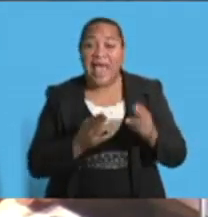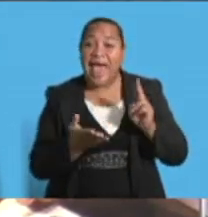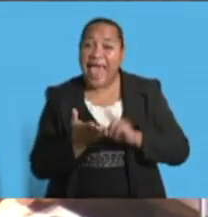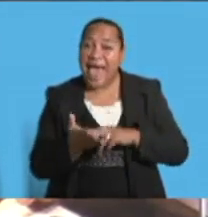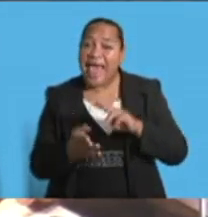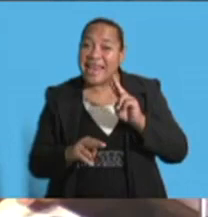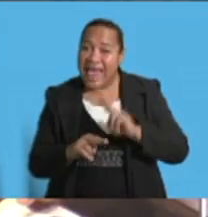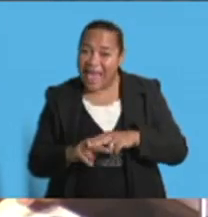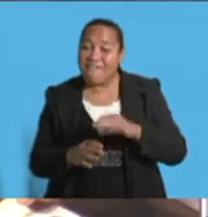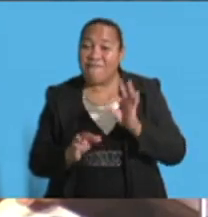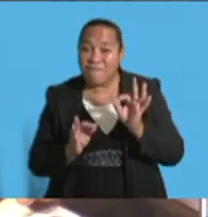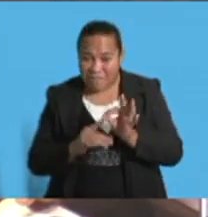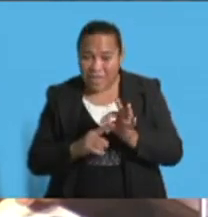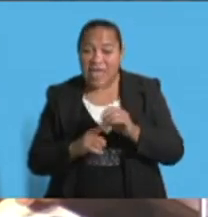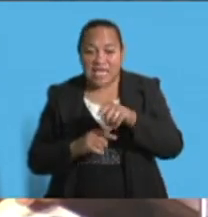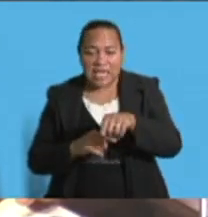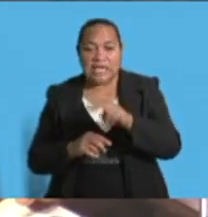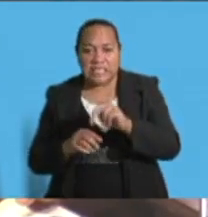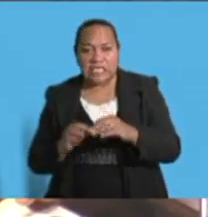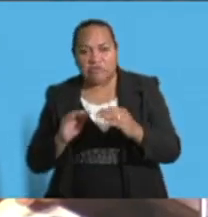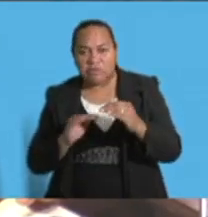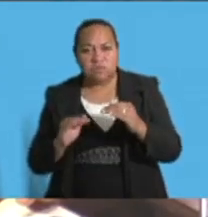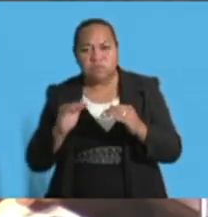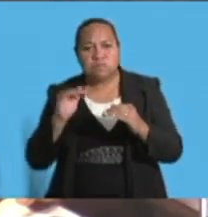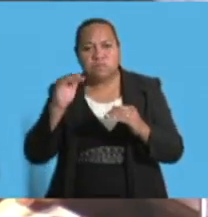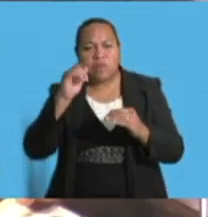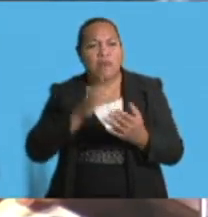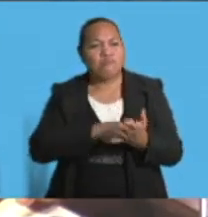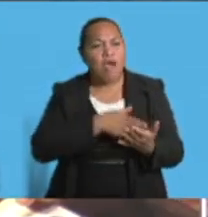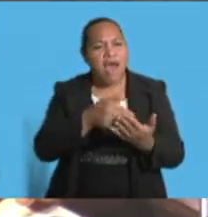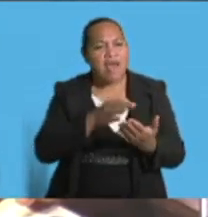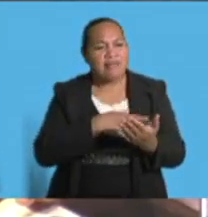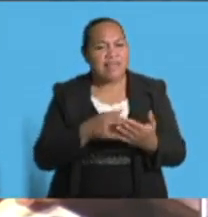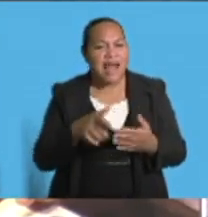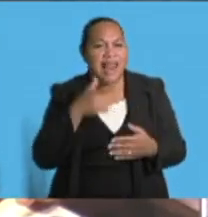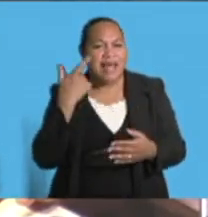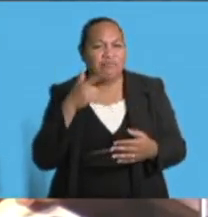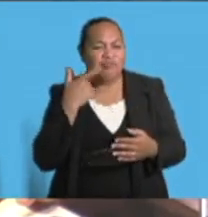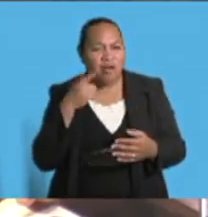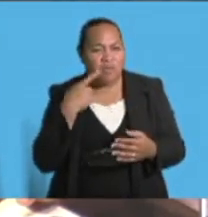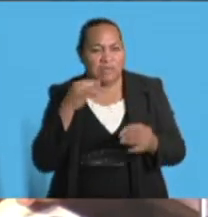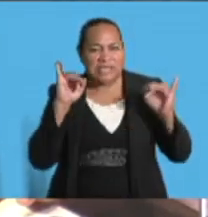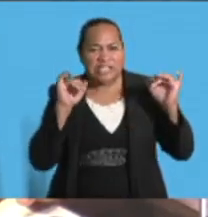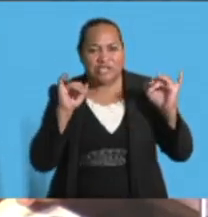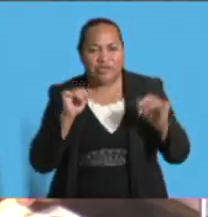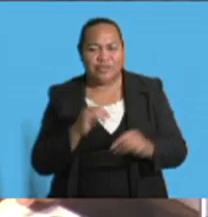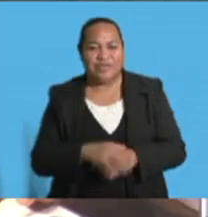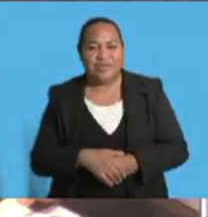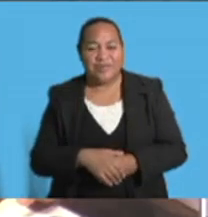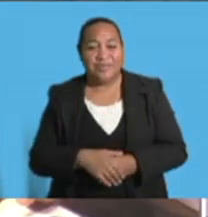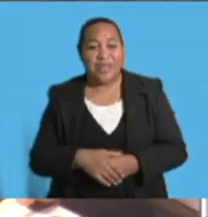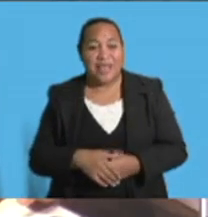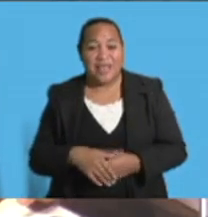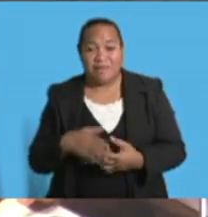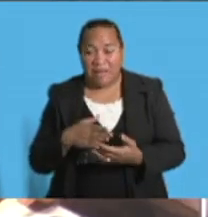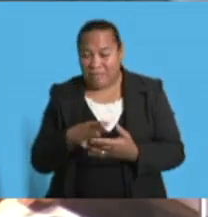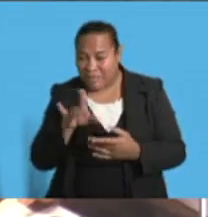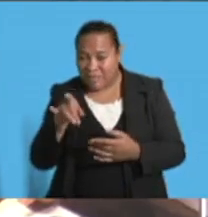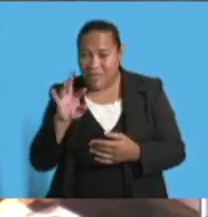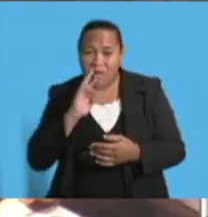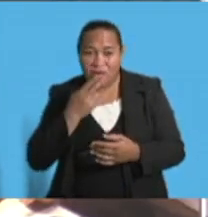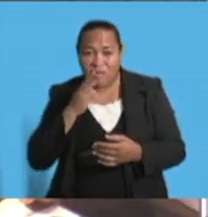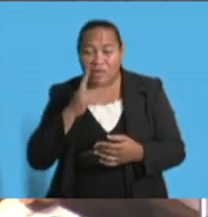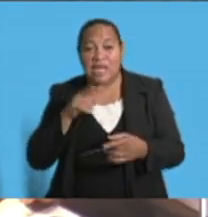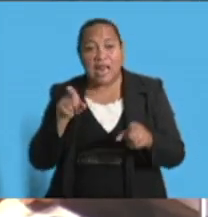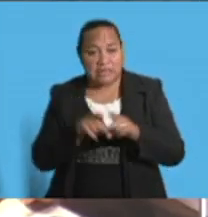NFP really needs to rise above the mere bread and butter issues, or should I say bread and lamb chops issues. Bread having a monopoly by Honorable